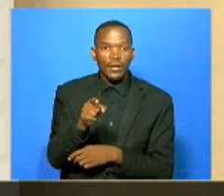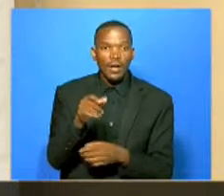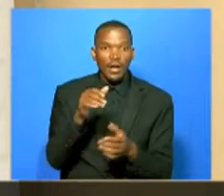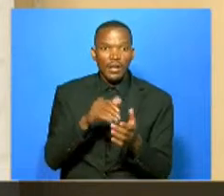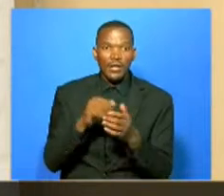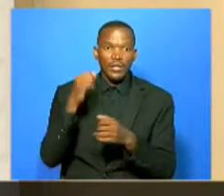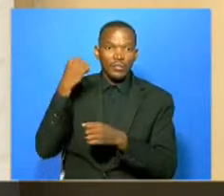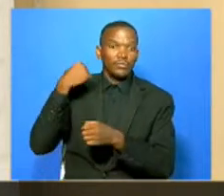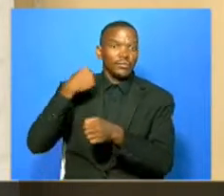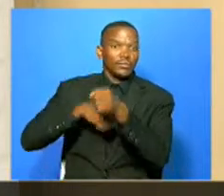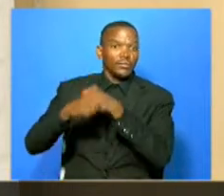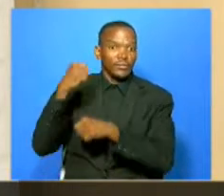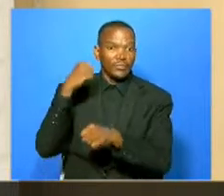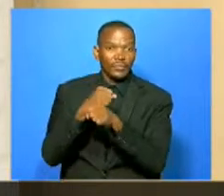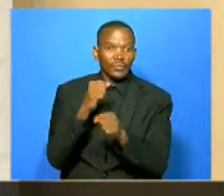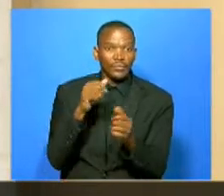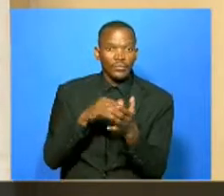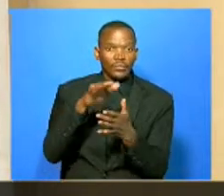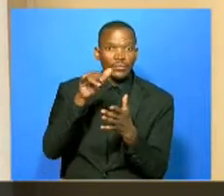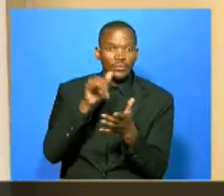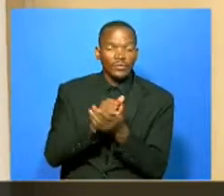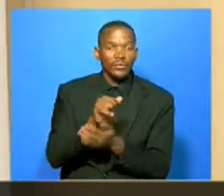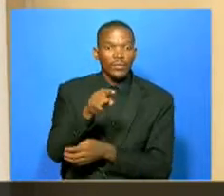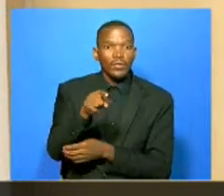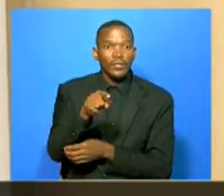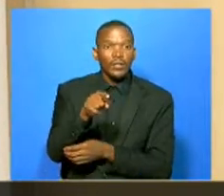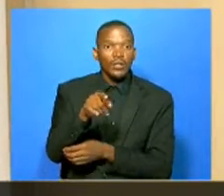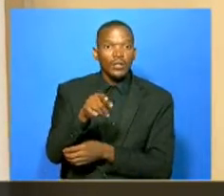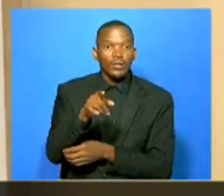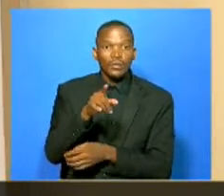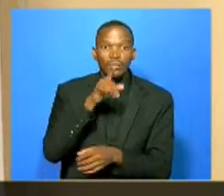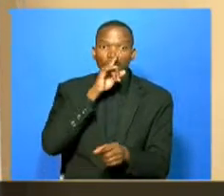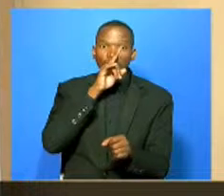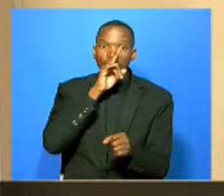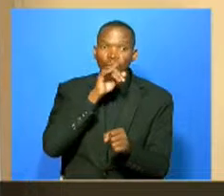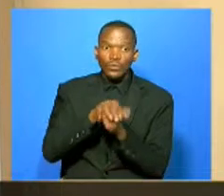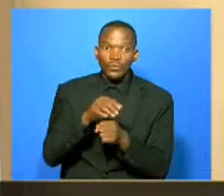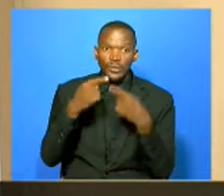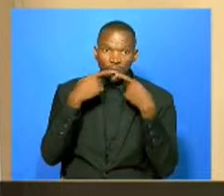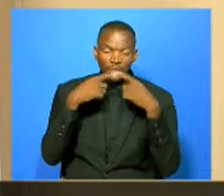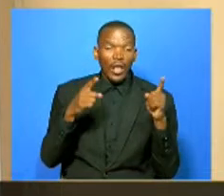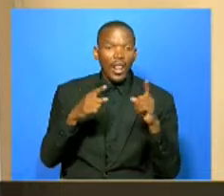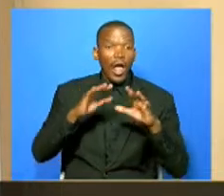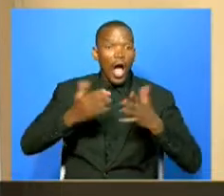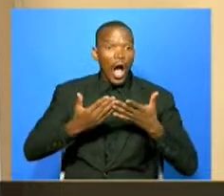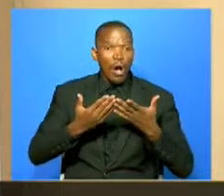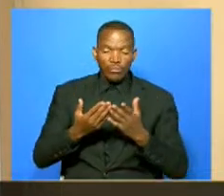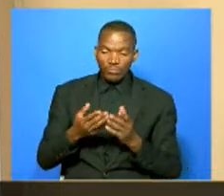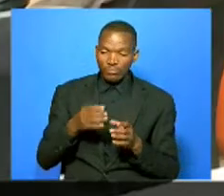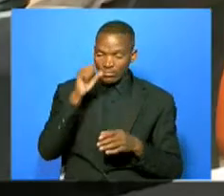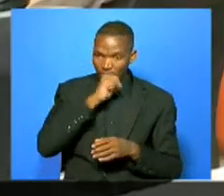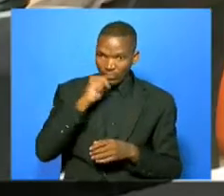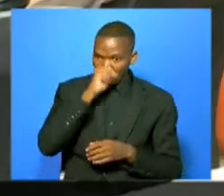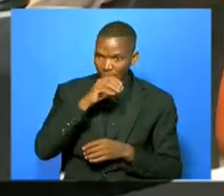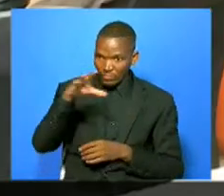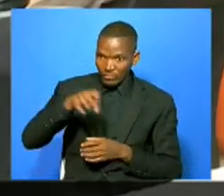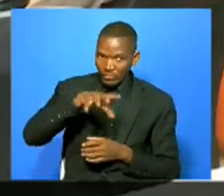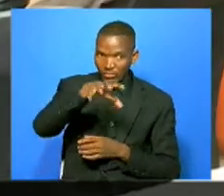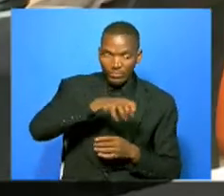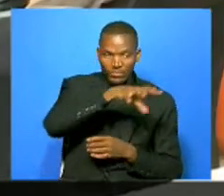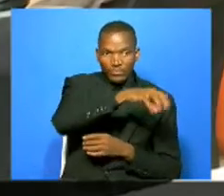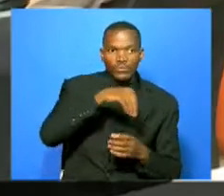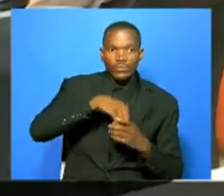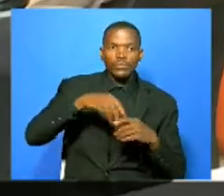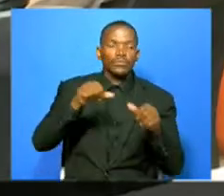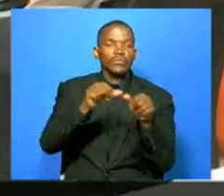ngwageng e itileng ne ra itlama gore re tlile go atolosa jang our waste collection re leke go e tokagatsa mo